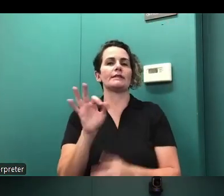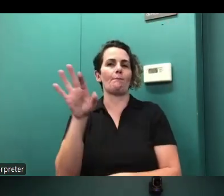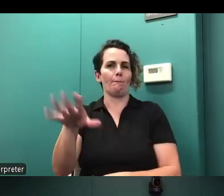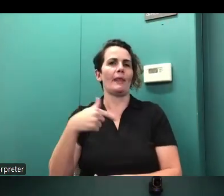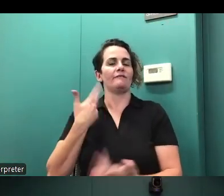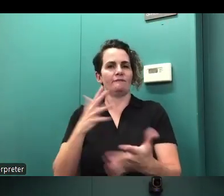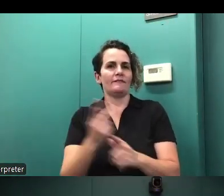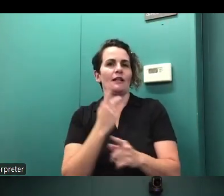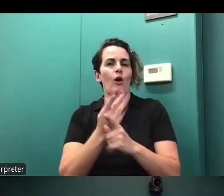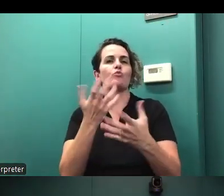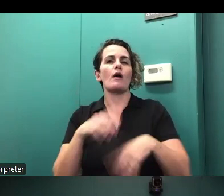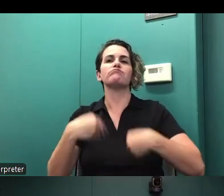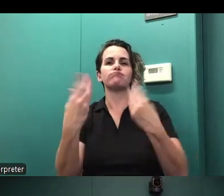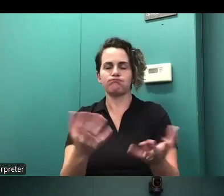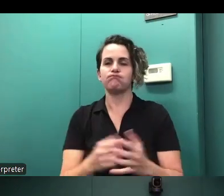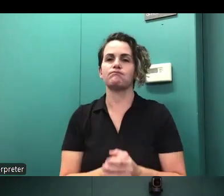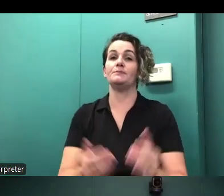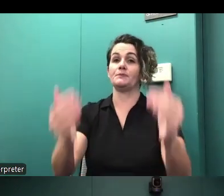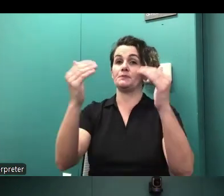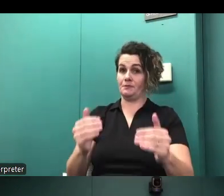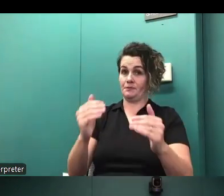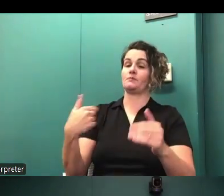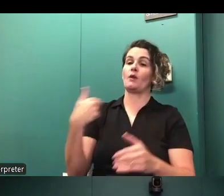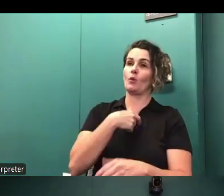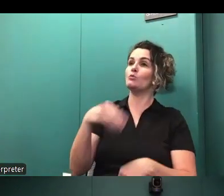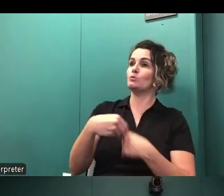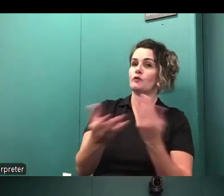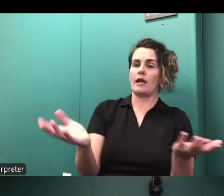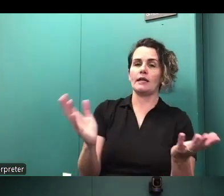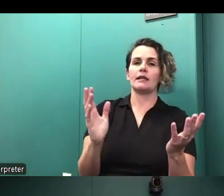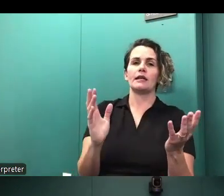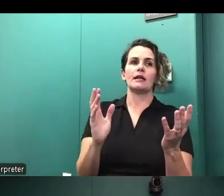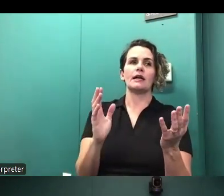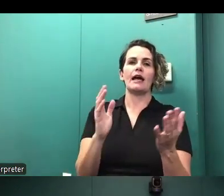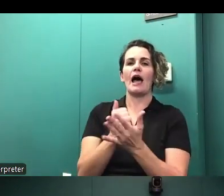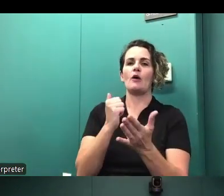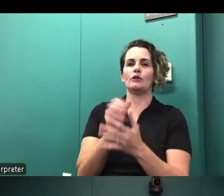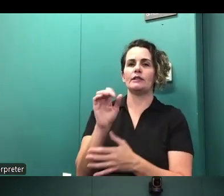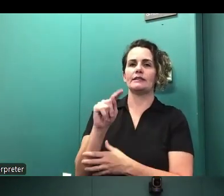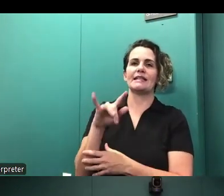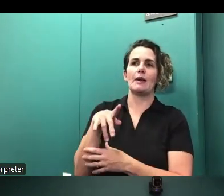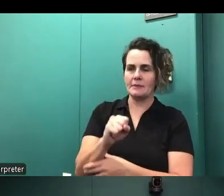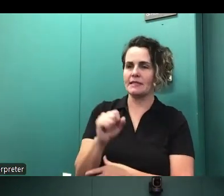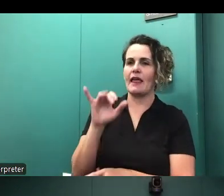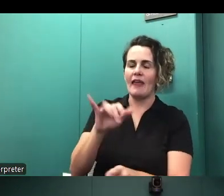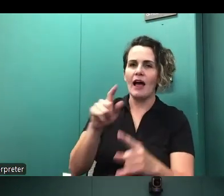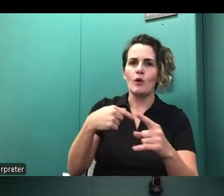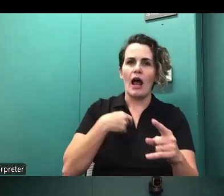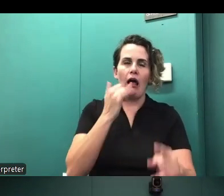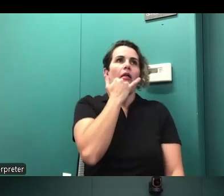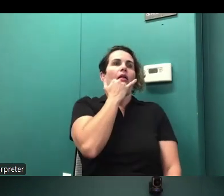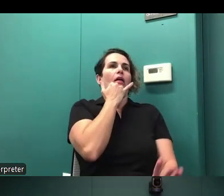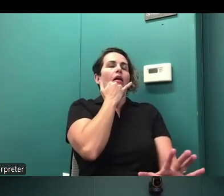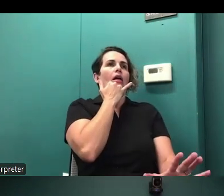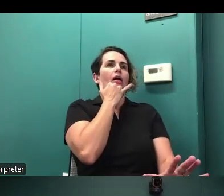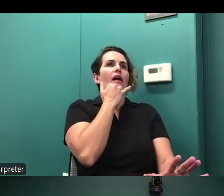itinerant that I would like to share with you. And then we're going to provide, the provide helpful tips is me screwing up and realizing that I screwed up.